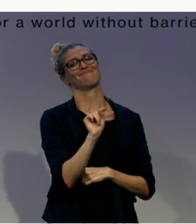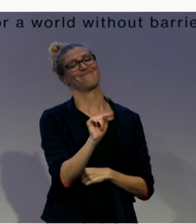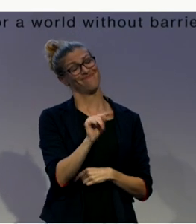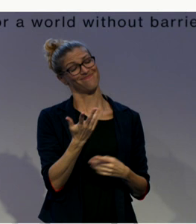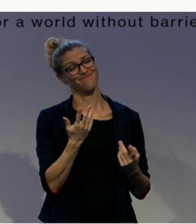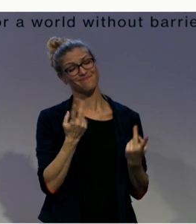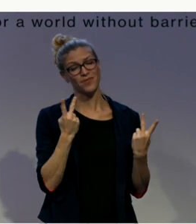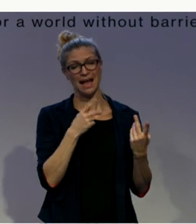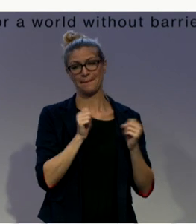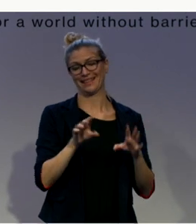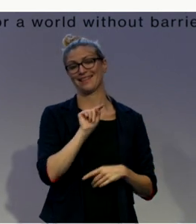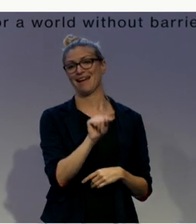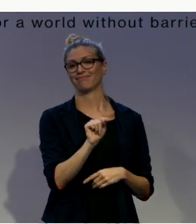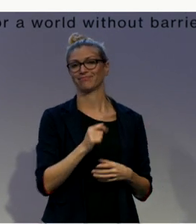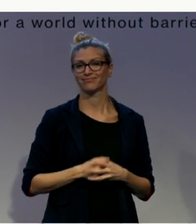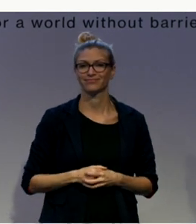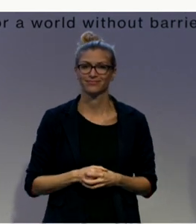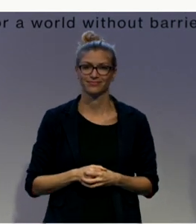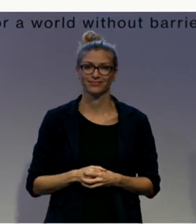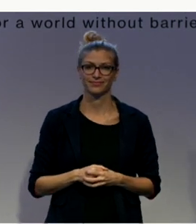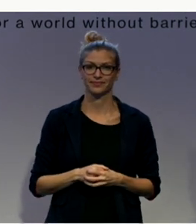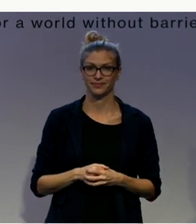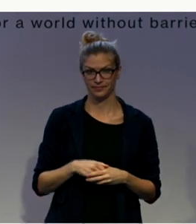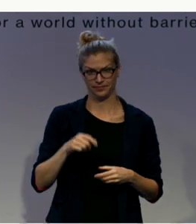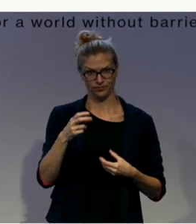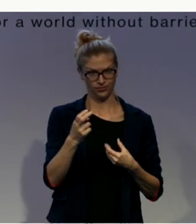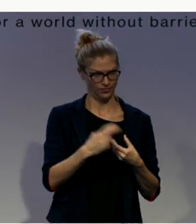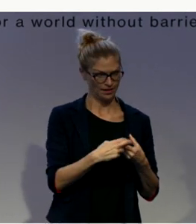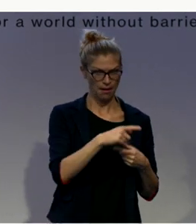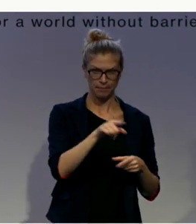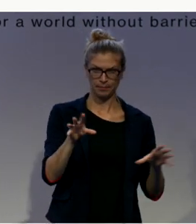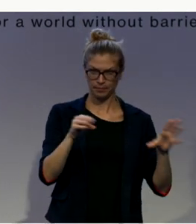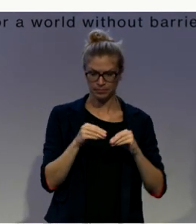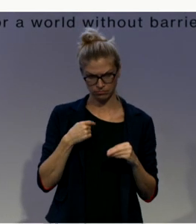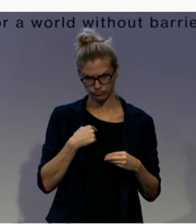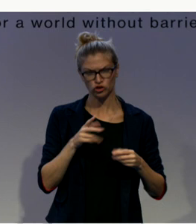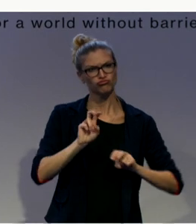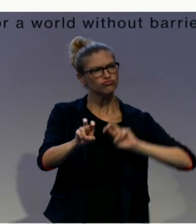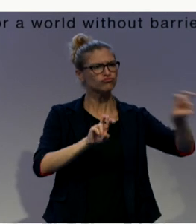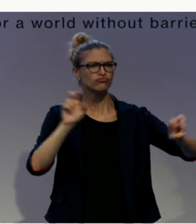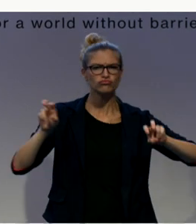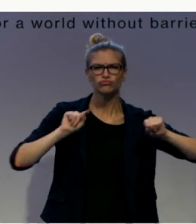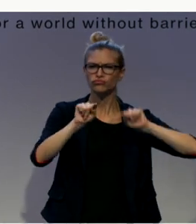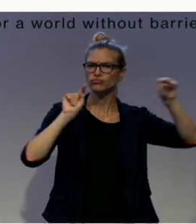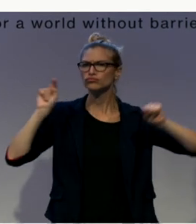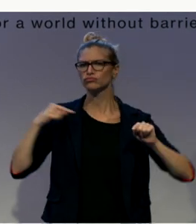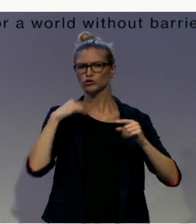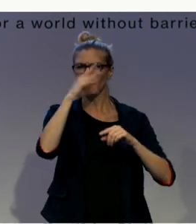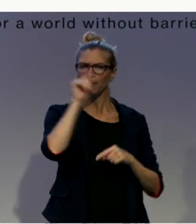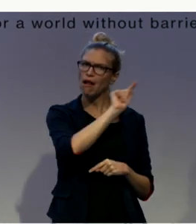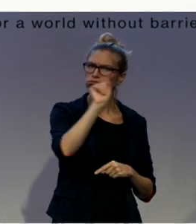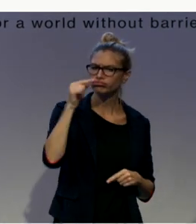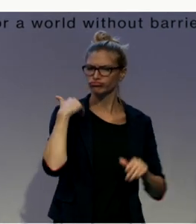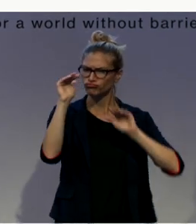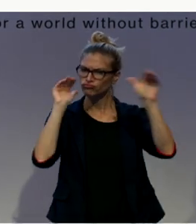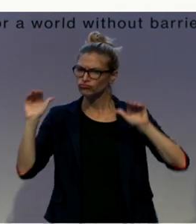also we take part of it as Alhassan Foundation. We go to corporates, yeah, and we just tell them,